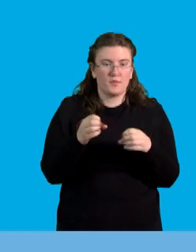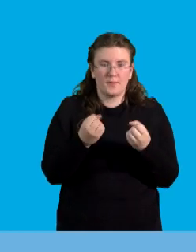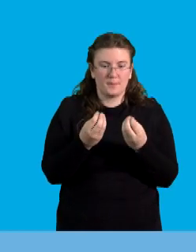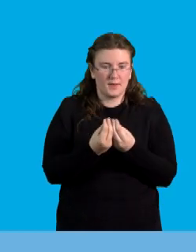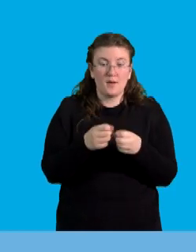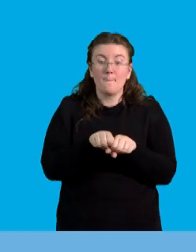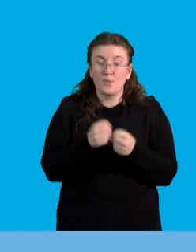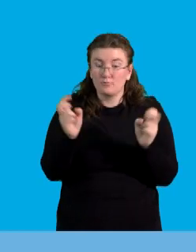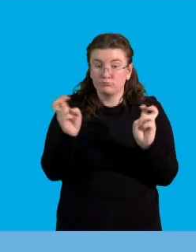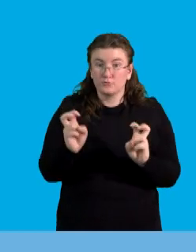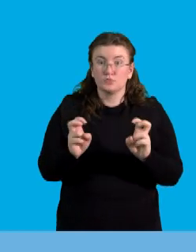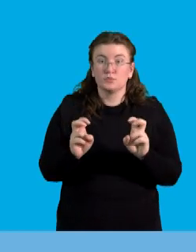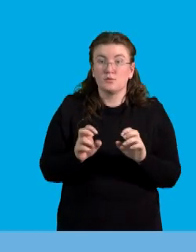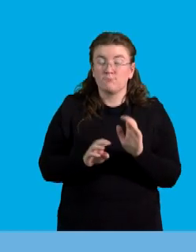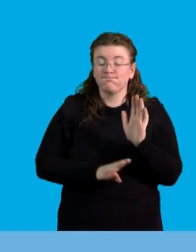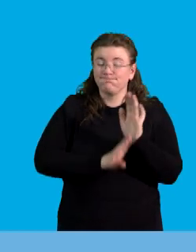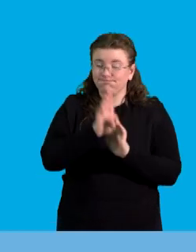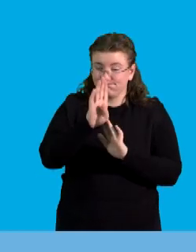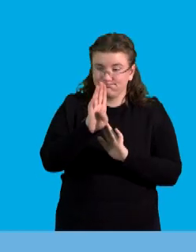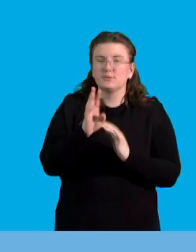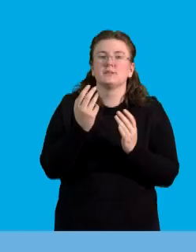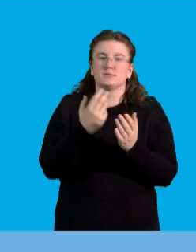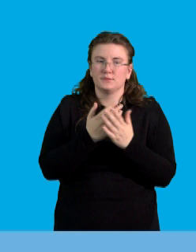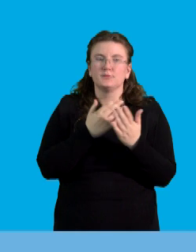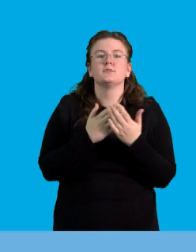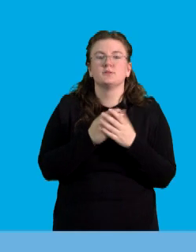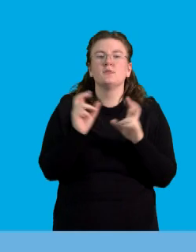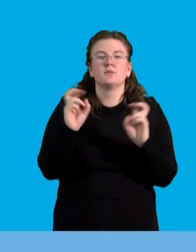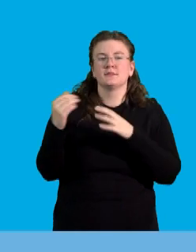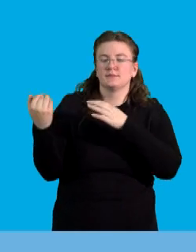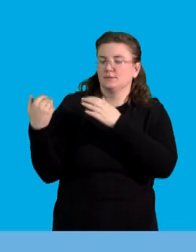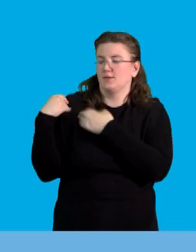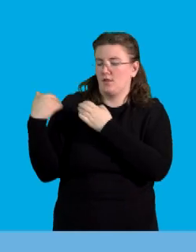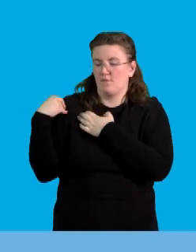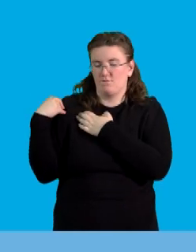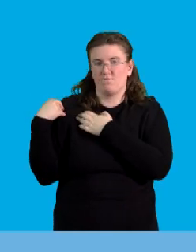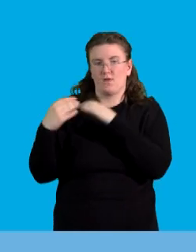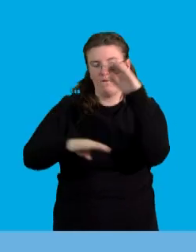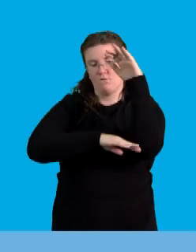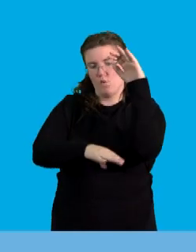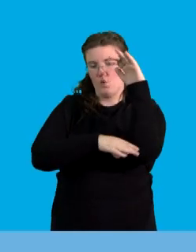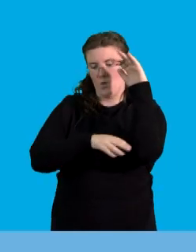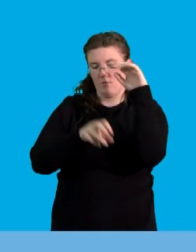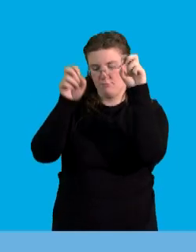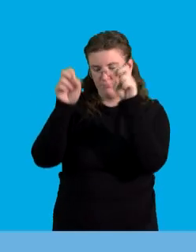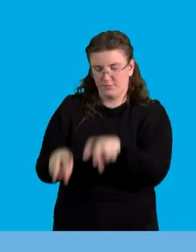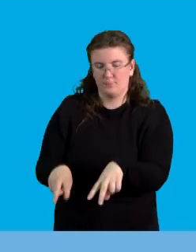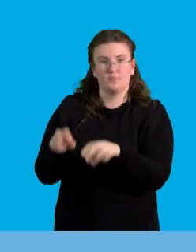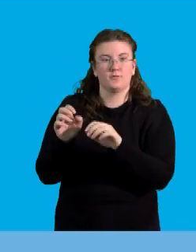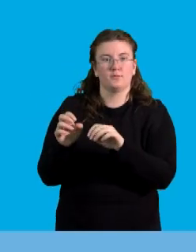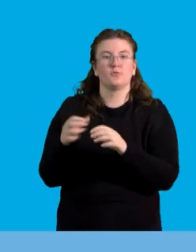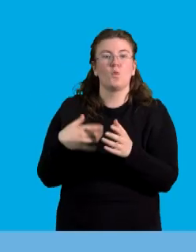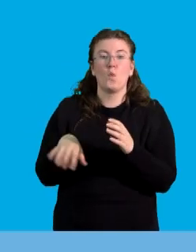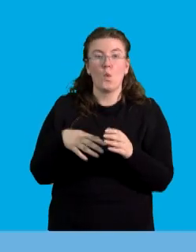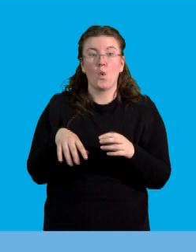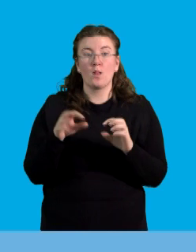charge gets too much. So it is used as a discharge mechanism. And remember, all of these wires that we have on this 3-pin